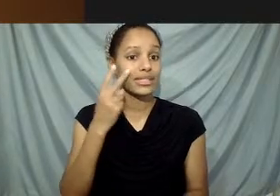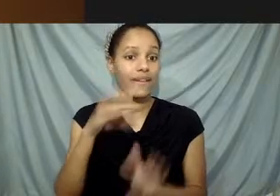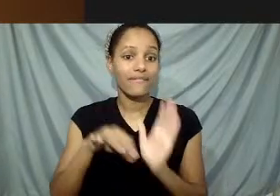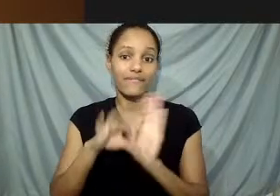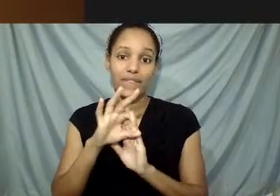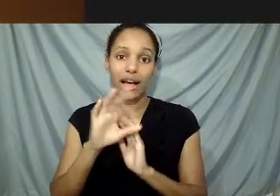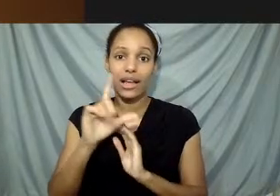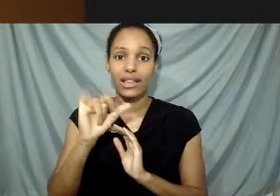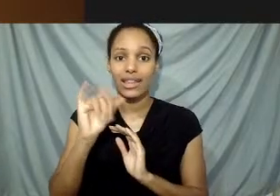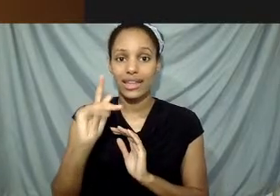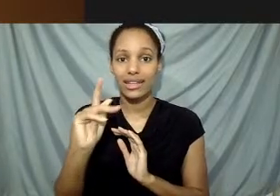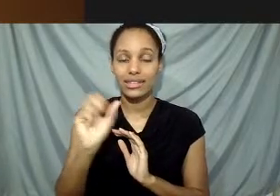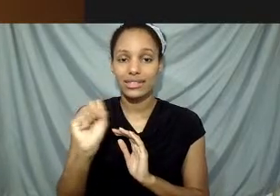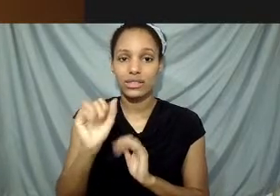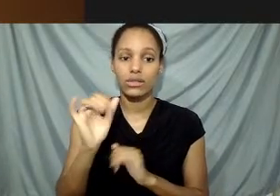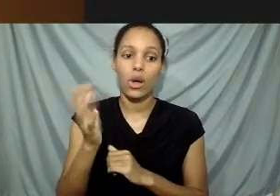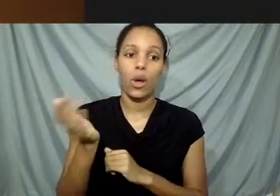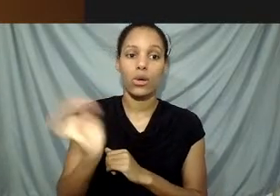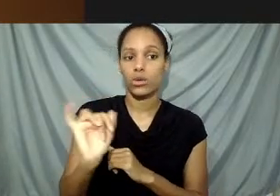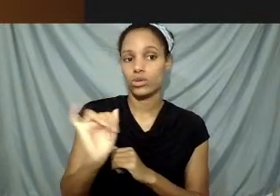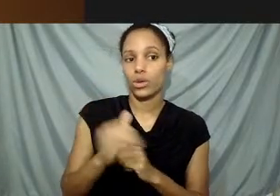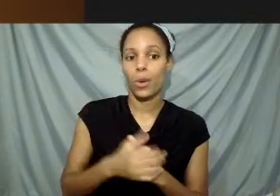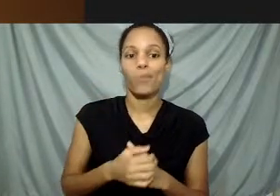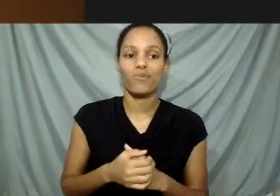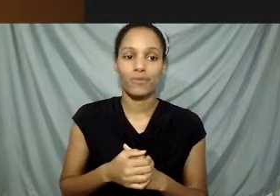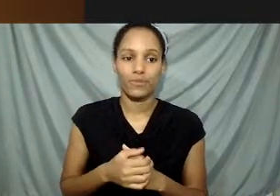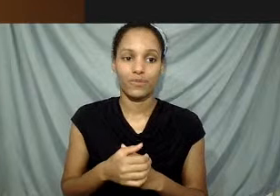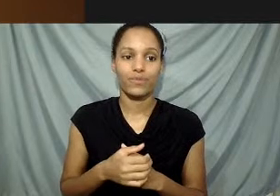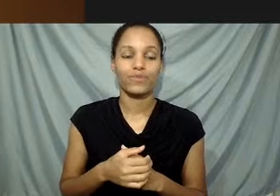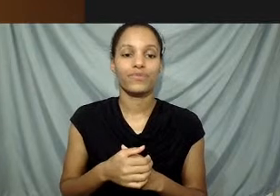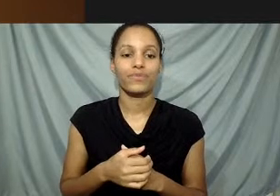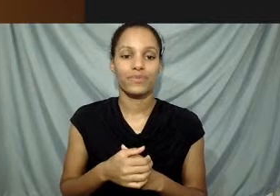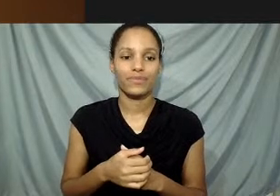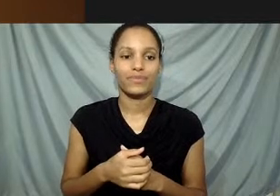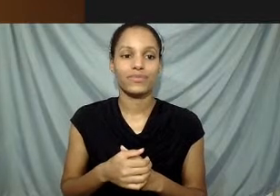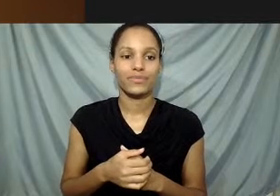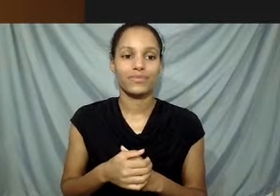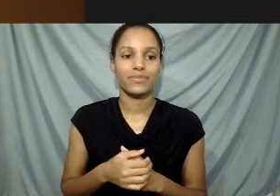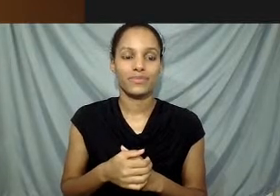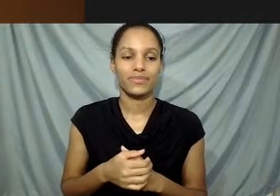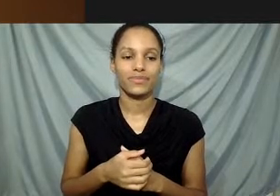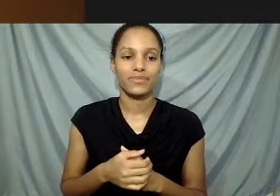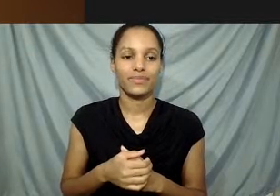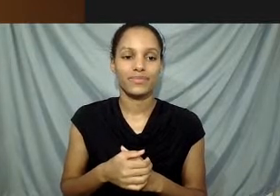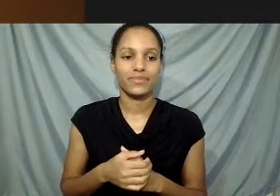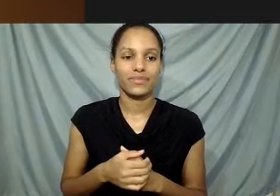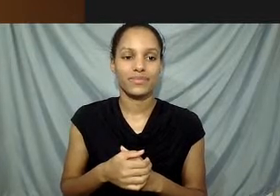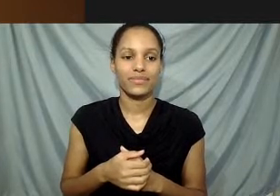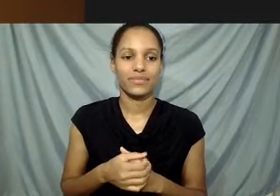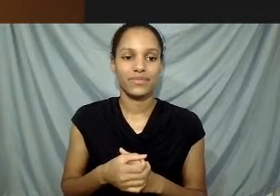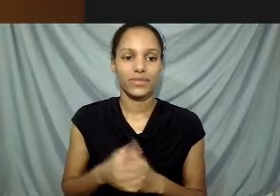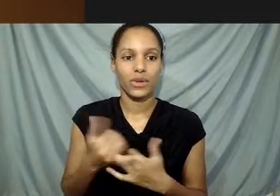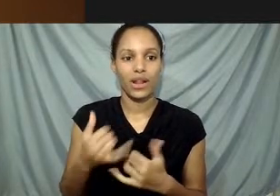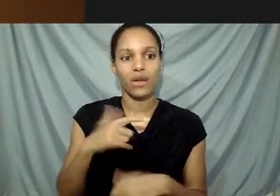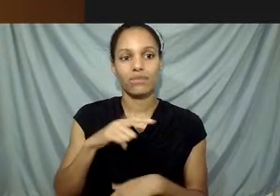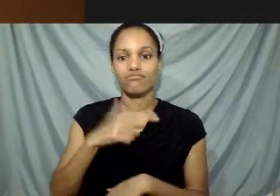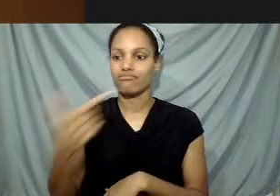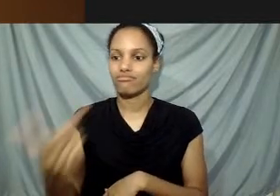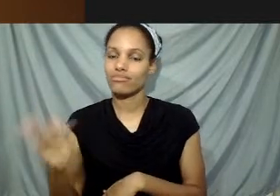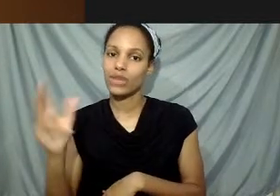on screen, it will say, thank you, Caitlin, for doing that. Yes. And with that, I will pass it back to Nick.